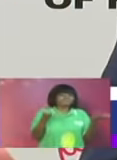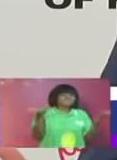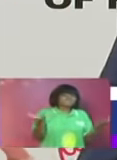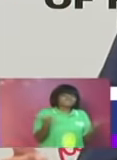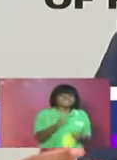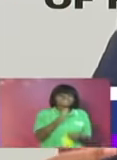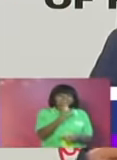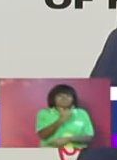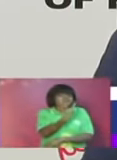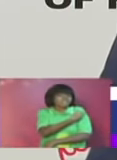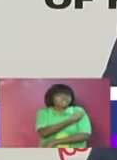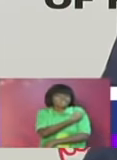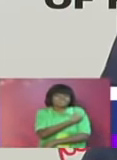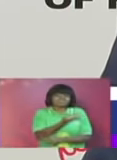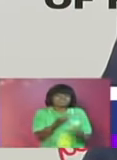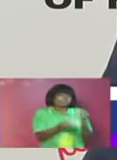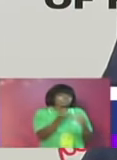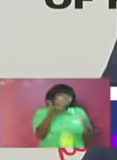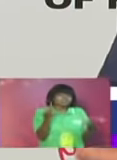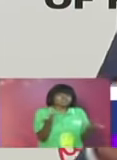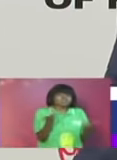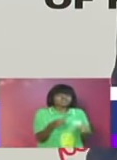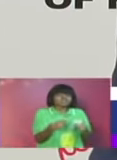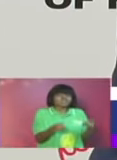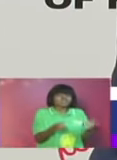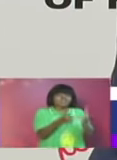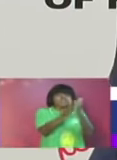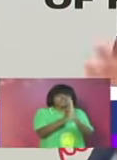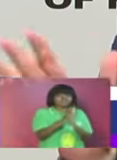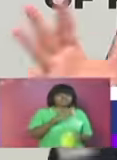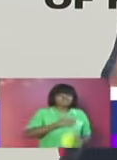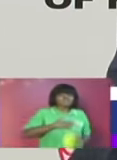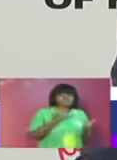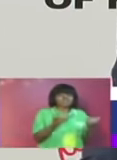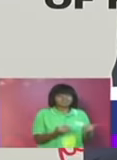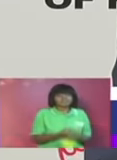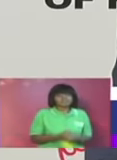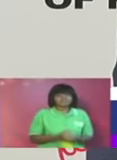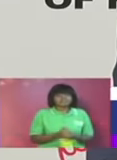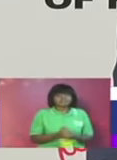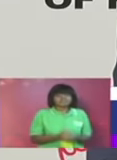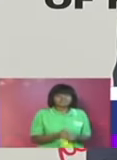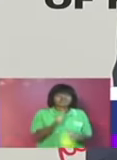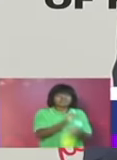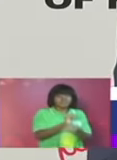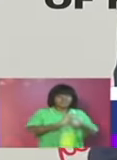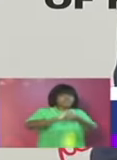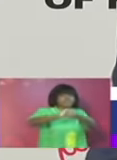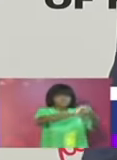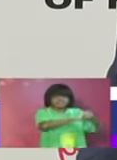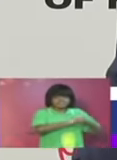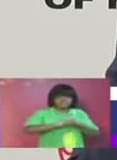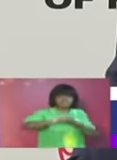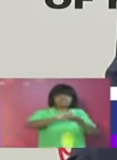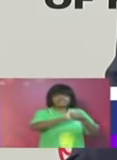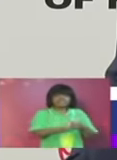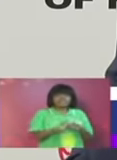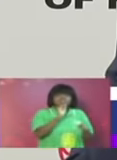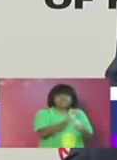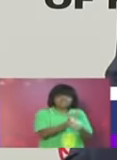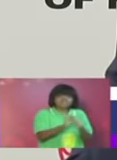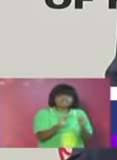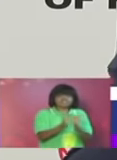Monday, let us work in concert, let us work in partnership, and let us see these